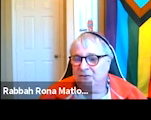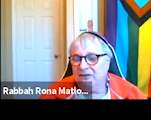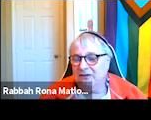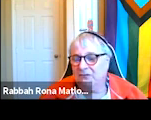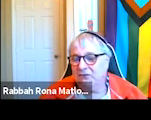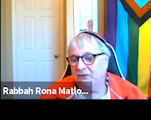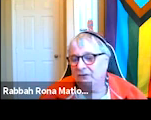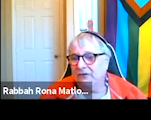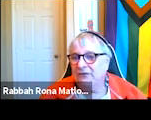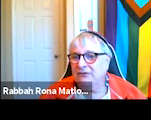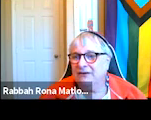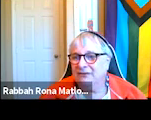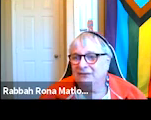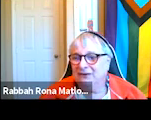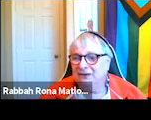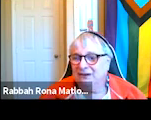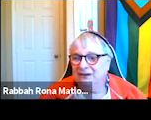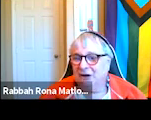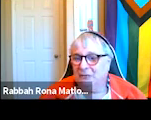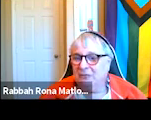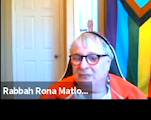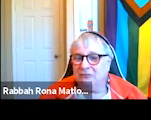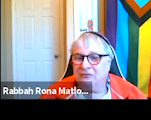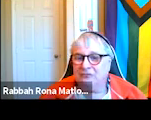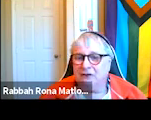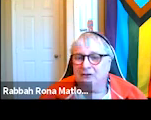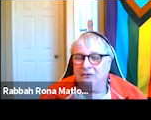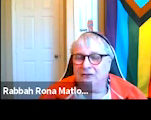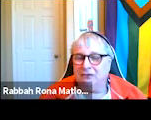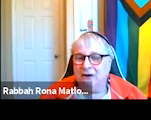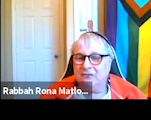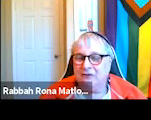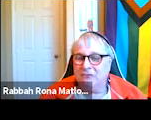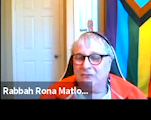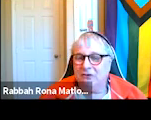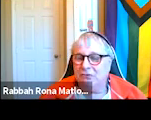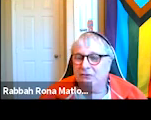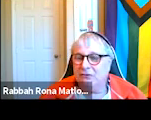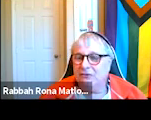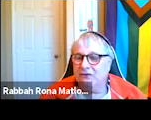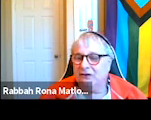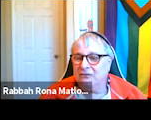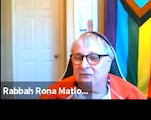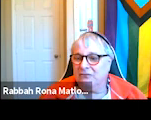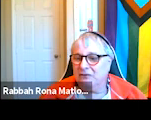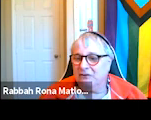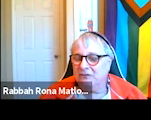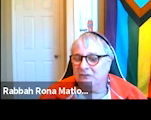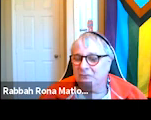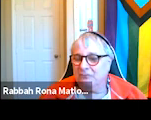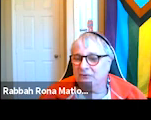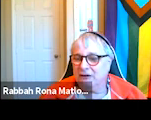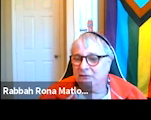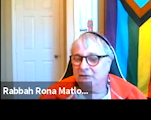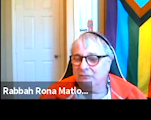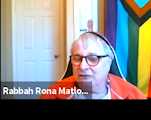yeah, no kidding, we already knew that. Other people responded, now wait a minute, we don't want this kind of information to